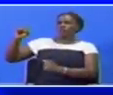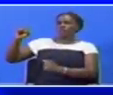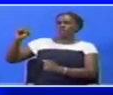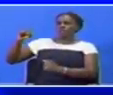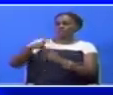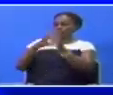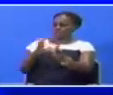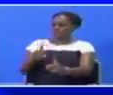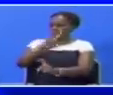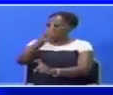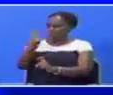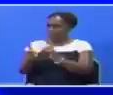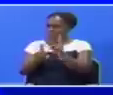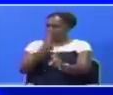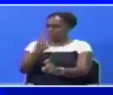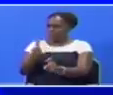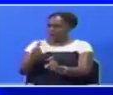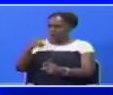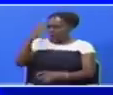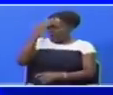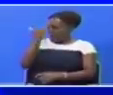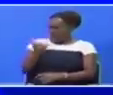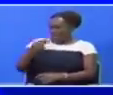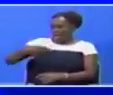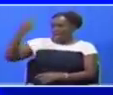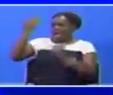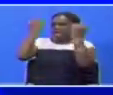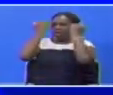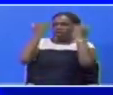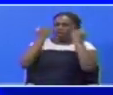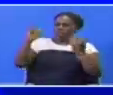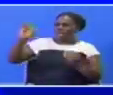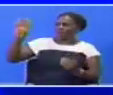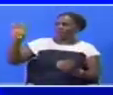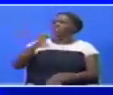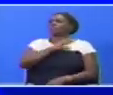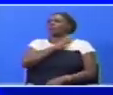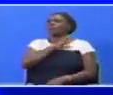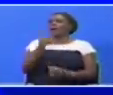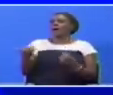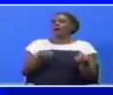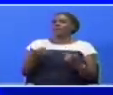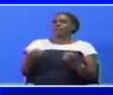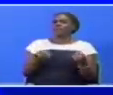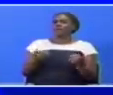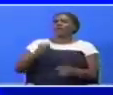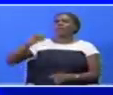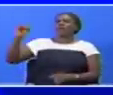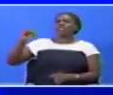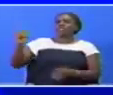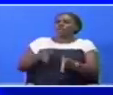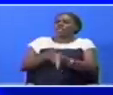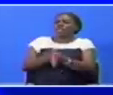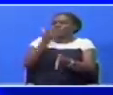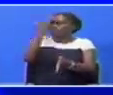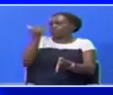Mwangi interrogates why the High Court ruling and the subsequent IEBC appeal have attracted such immense political interest.